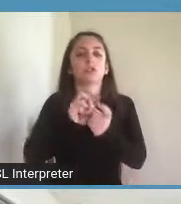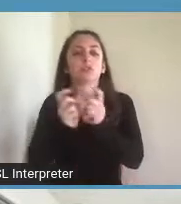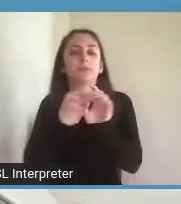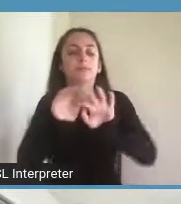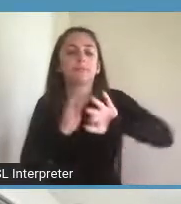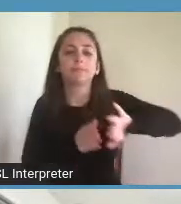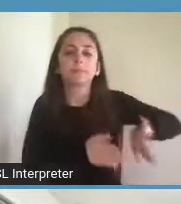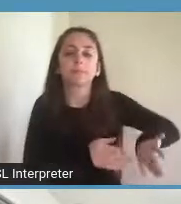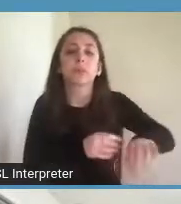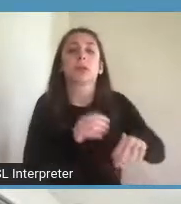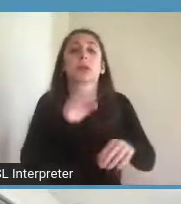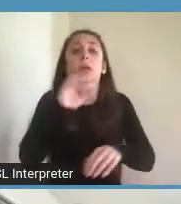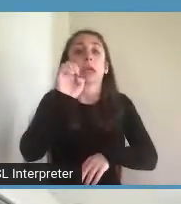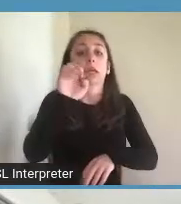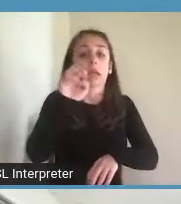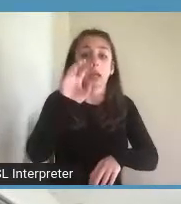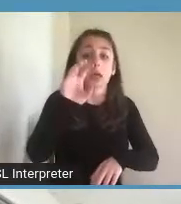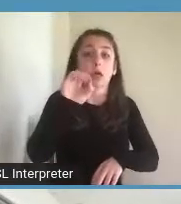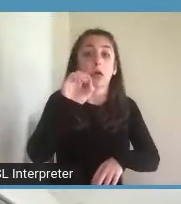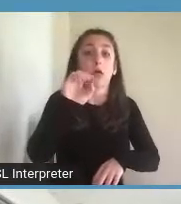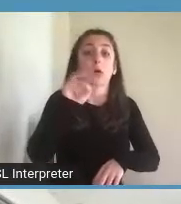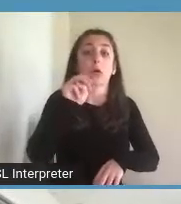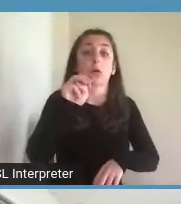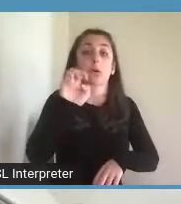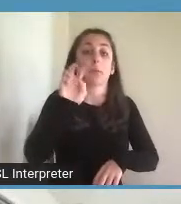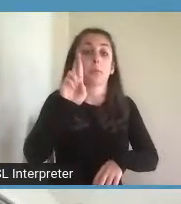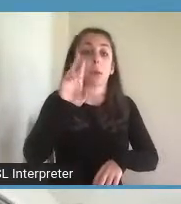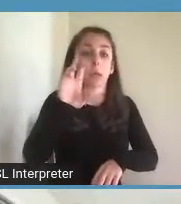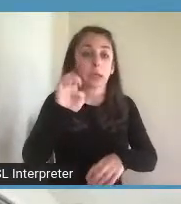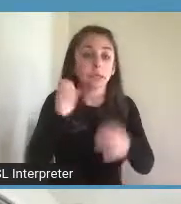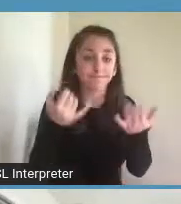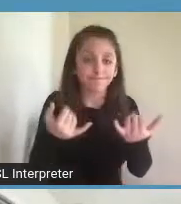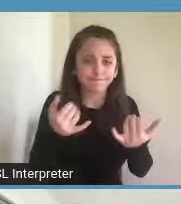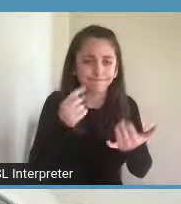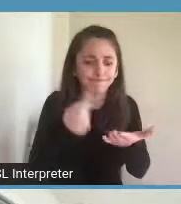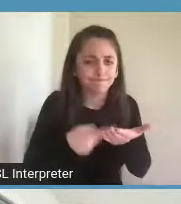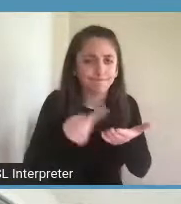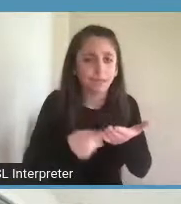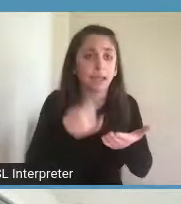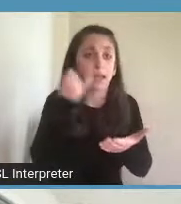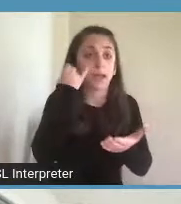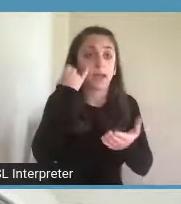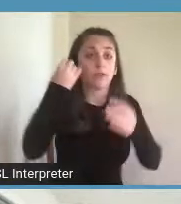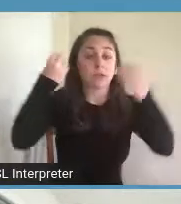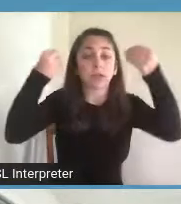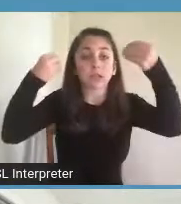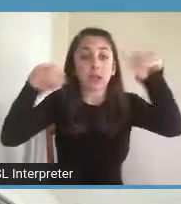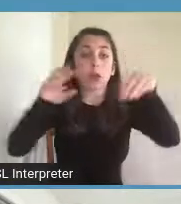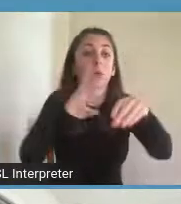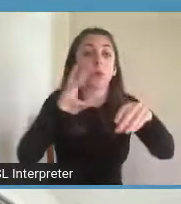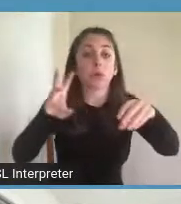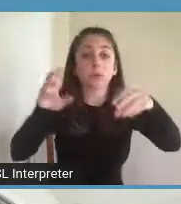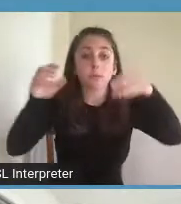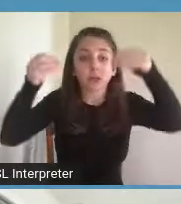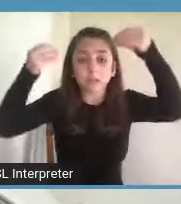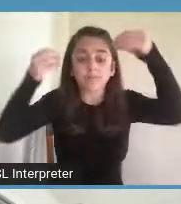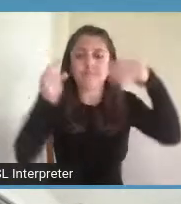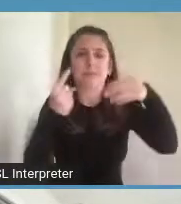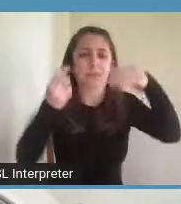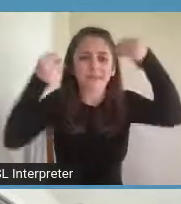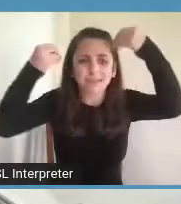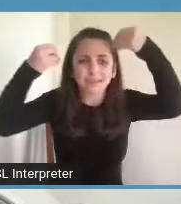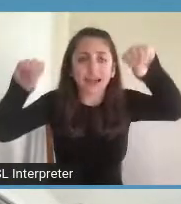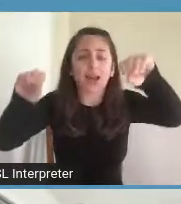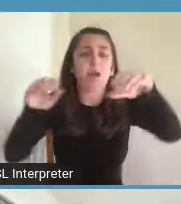e-commerce section of Google Analytics. And so if you're selling anything on your website, tickets, memberships, online